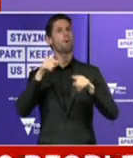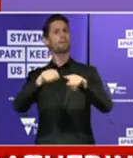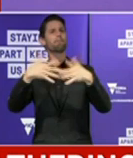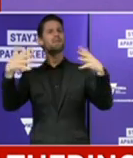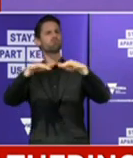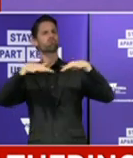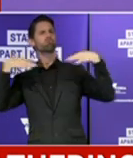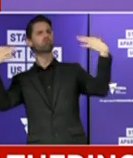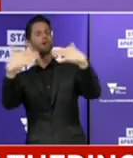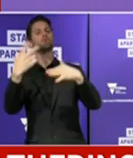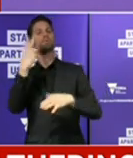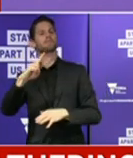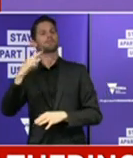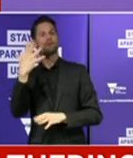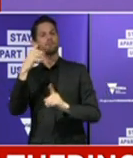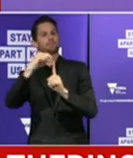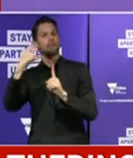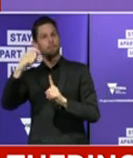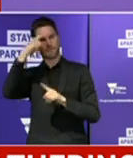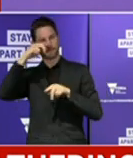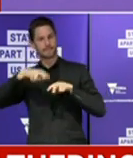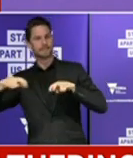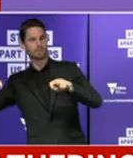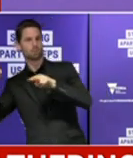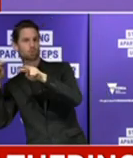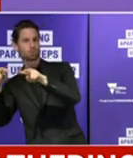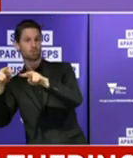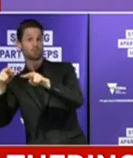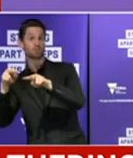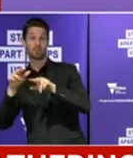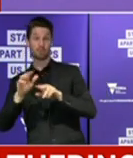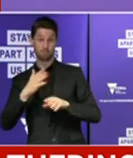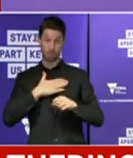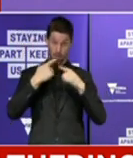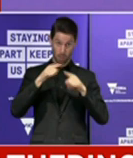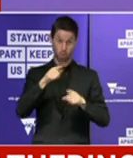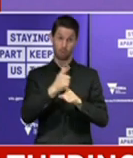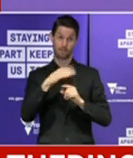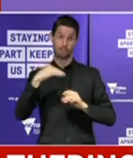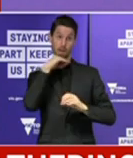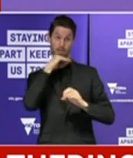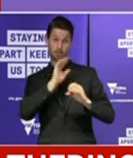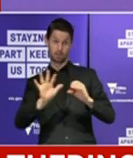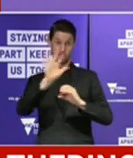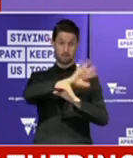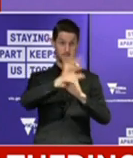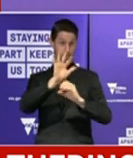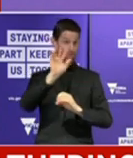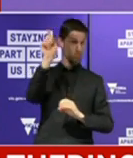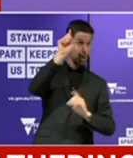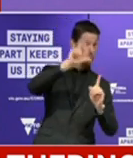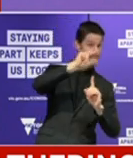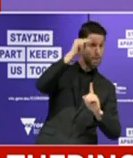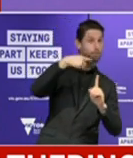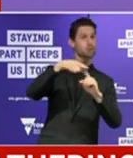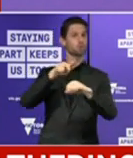venue's fixed seat capacity. That is all Metro Melbourne today and in 2 weeks. I'm going to come back to the intervening